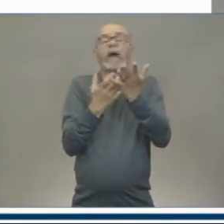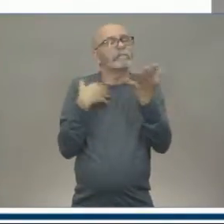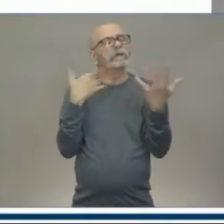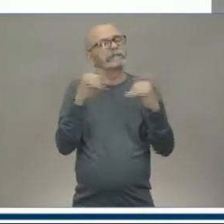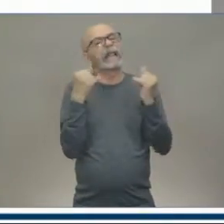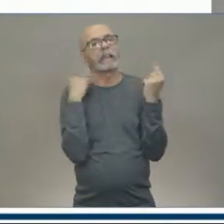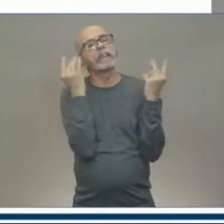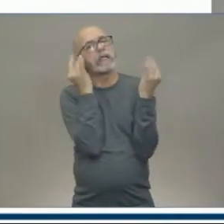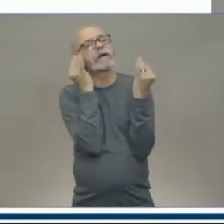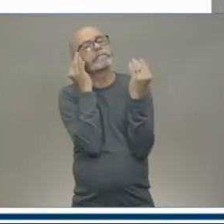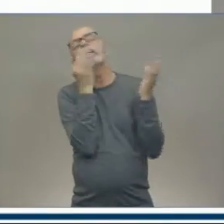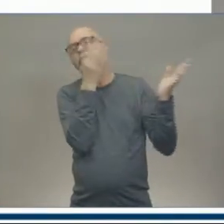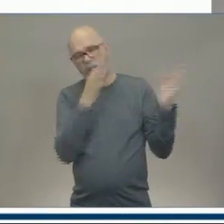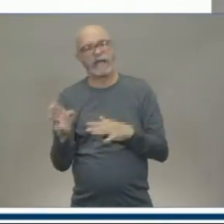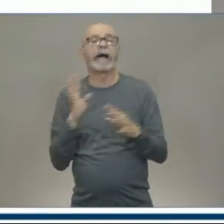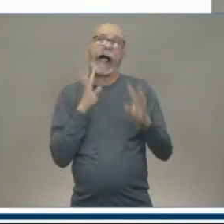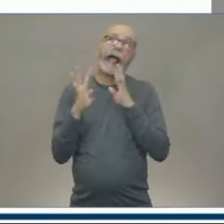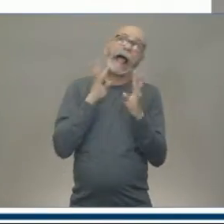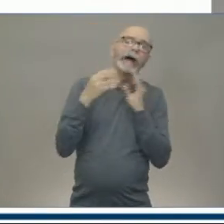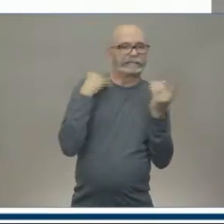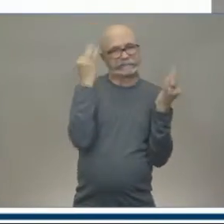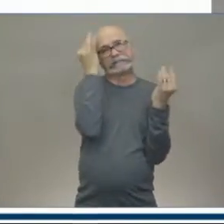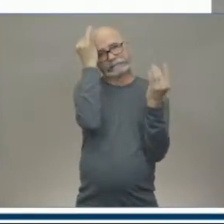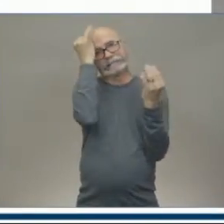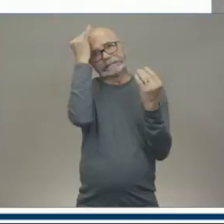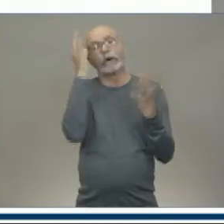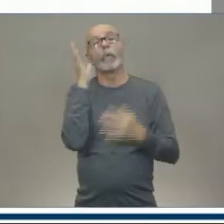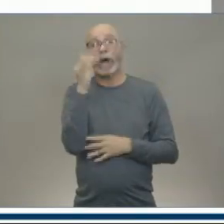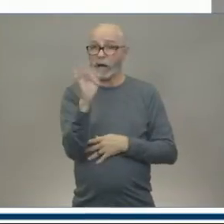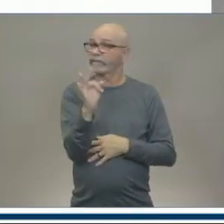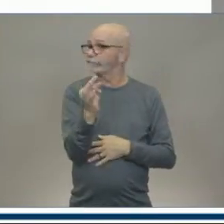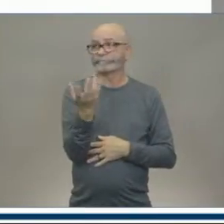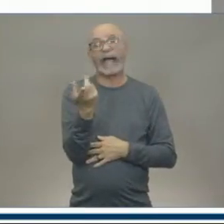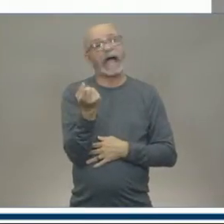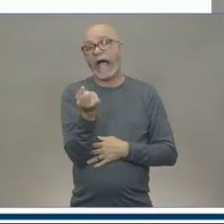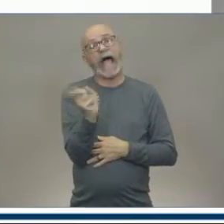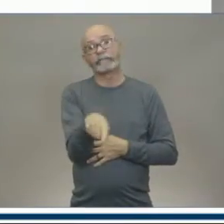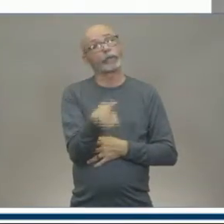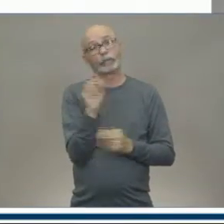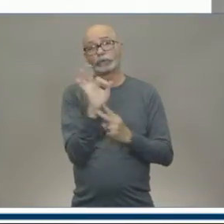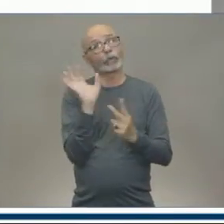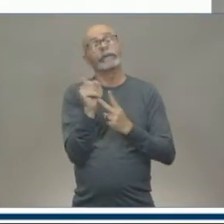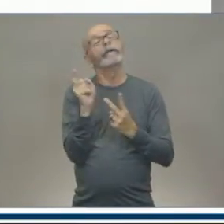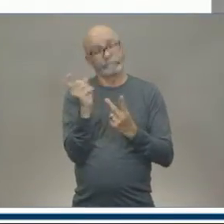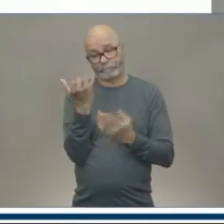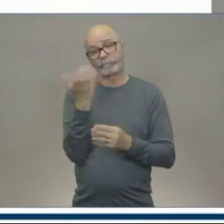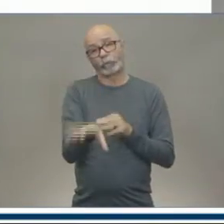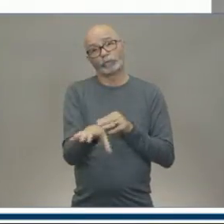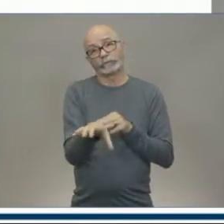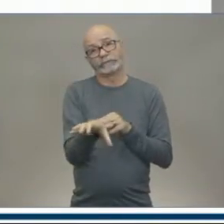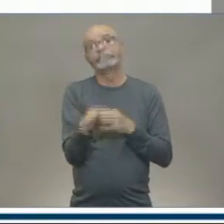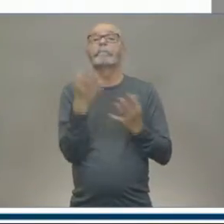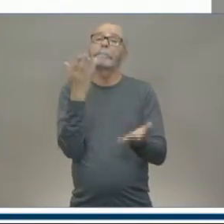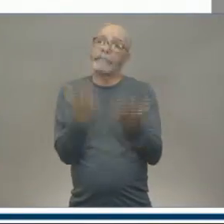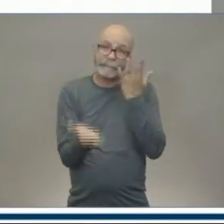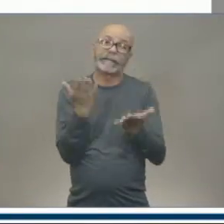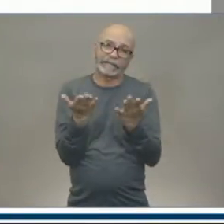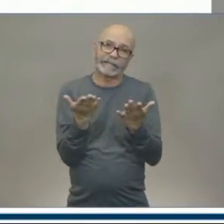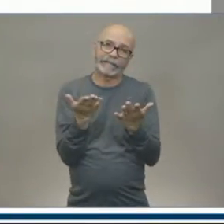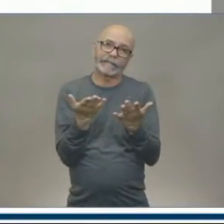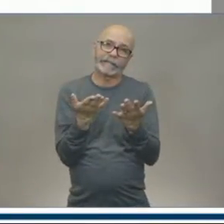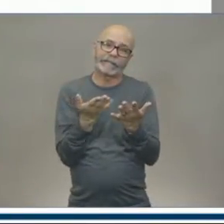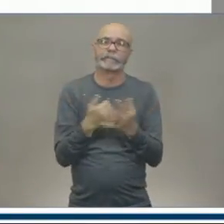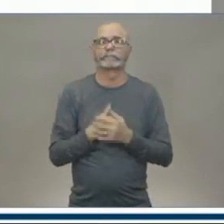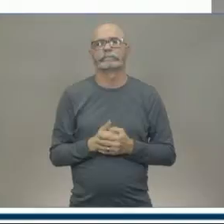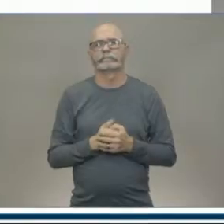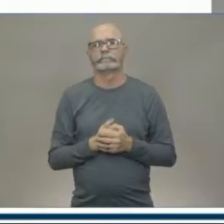on the table. That if we need to go to provide tighter controls, we will certainly do that.